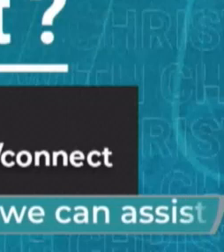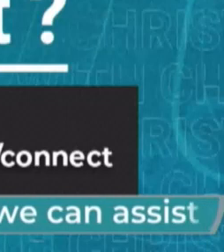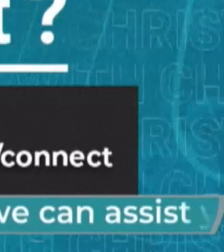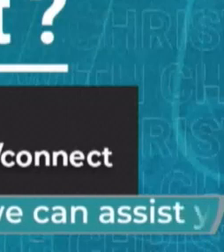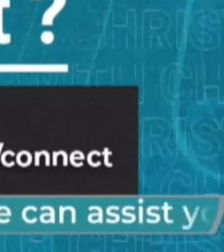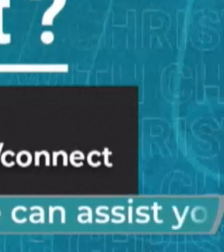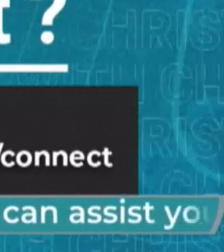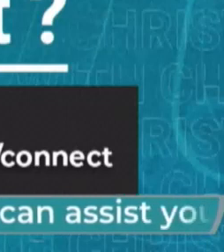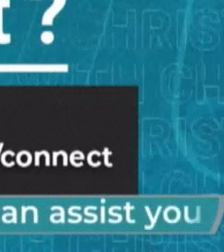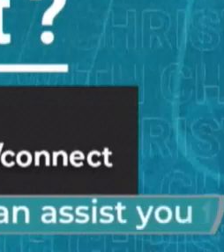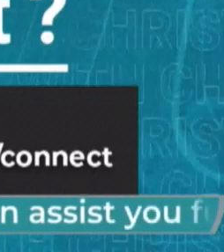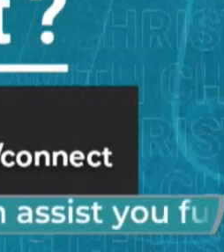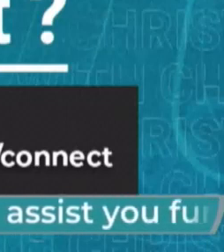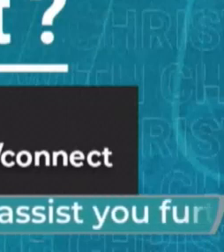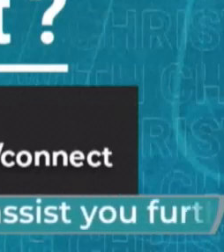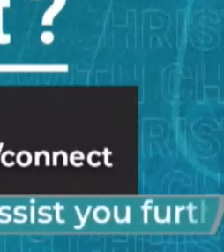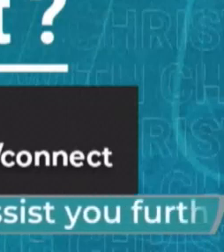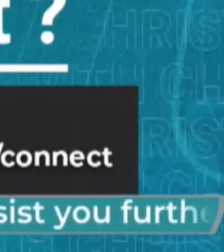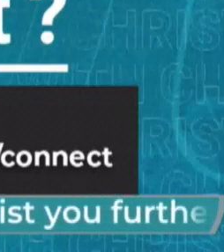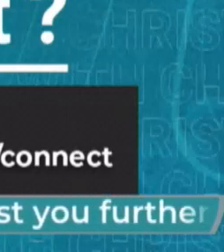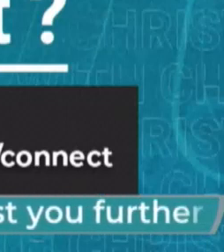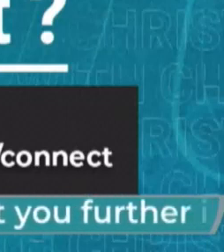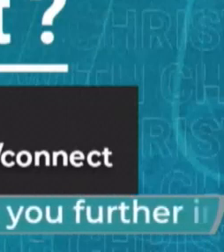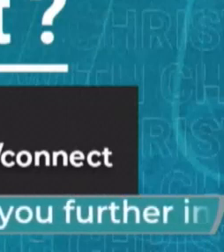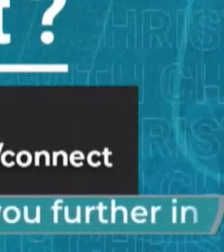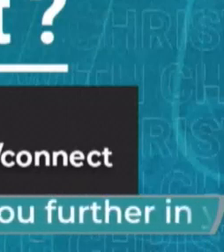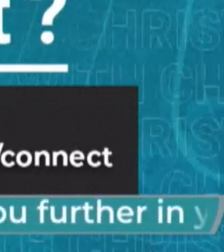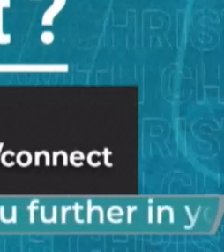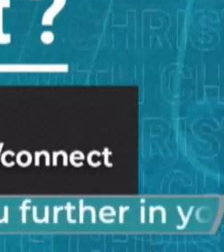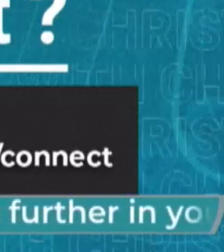smartly. God bless you. Please remain standing.